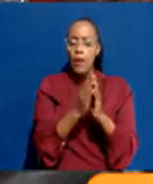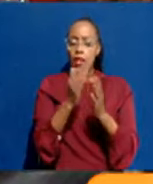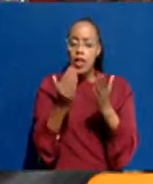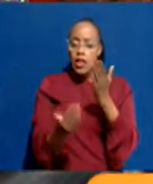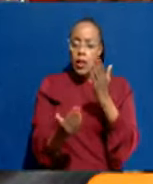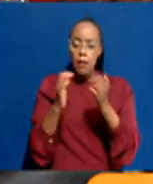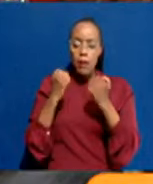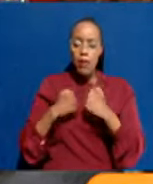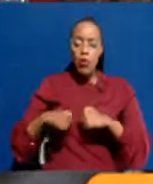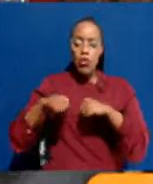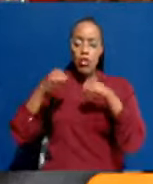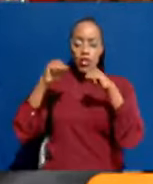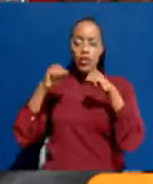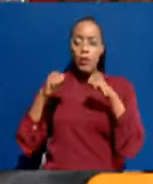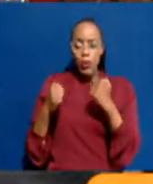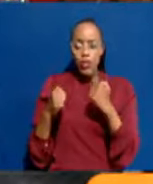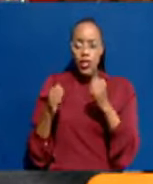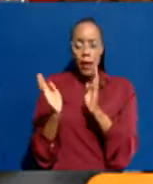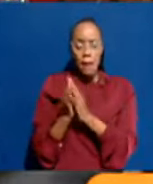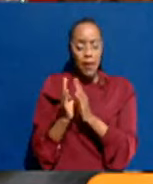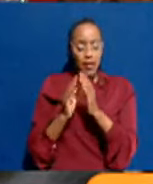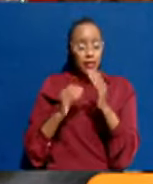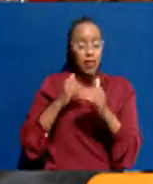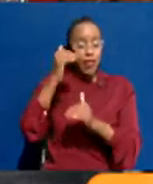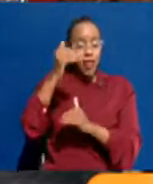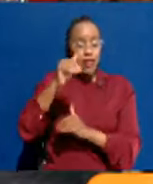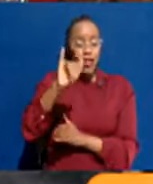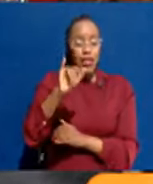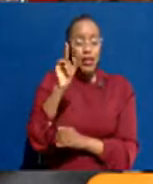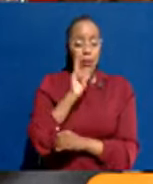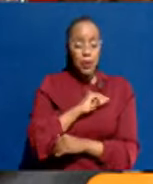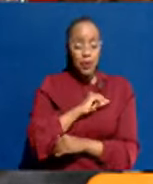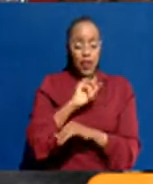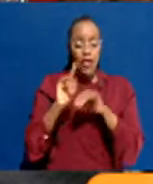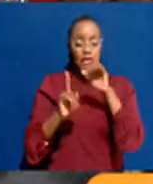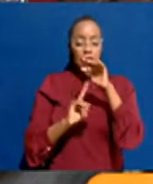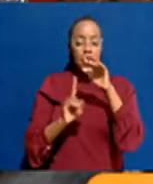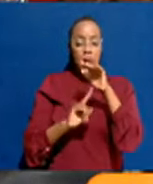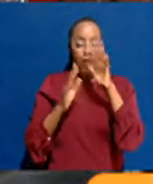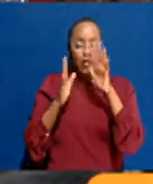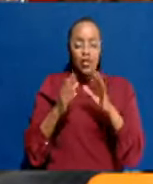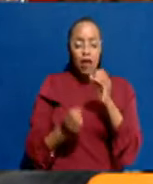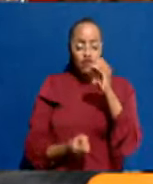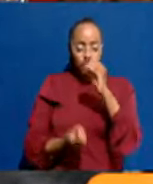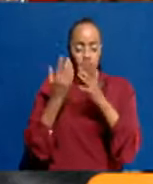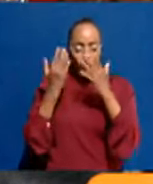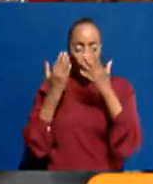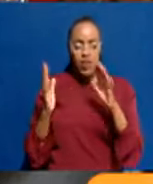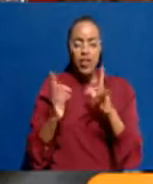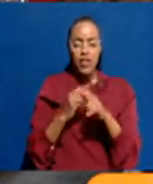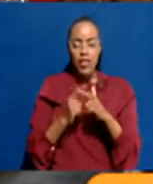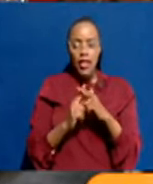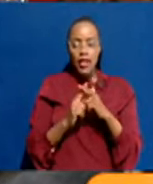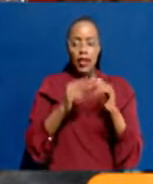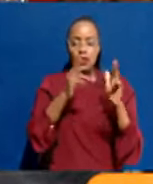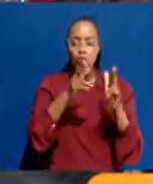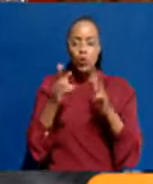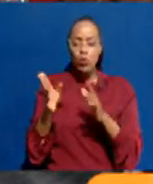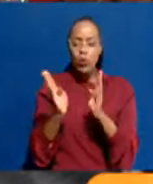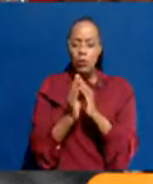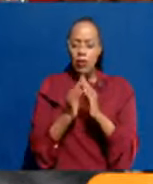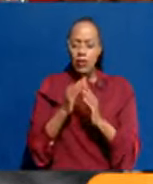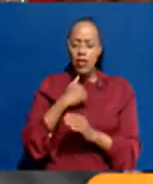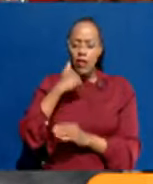the boss? No, meeting, you know, after that, after the cabinet was formed and what have you, they had regular meetings. They